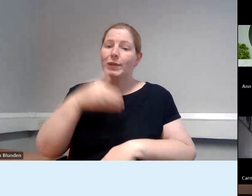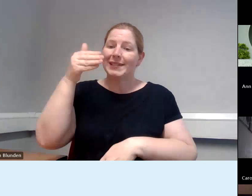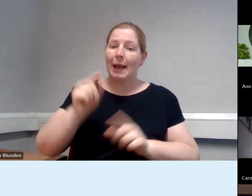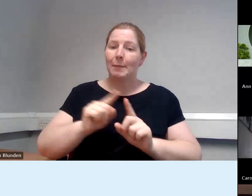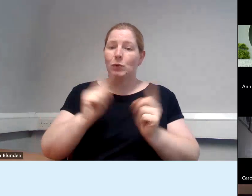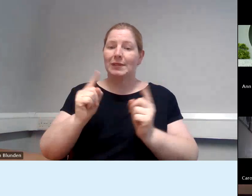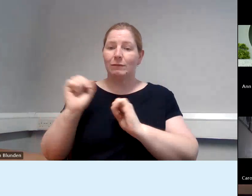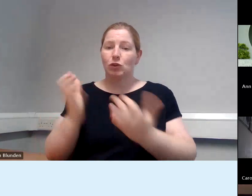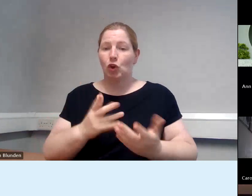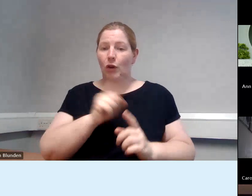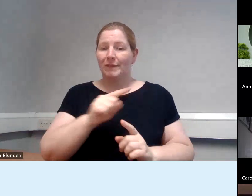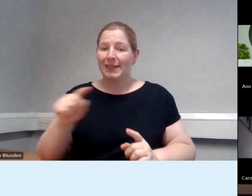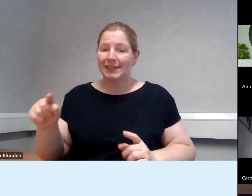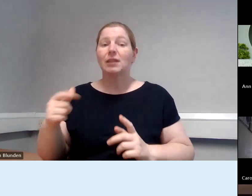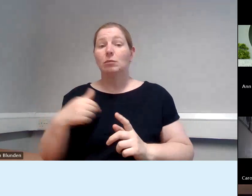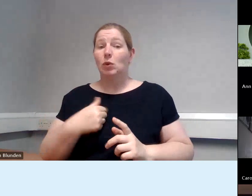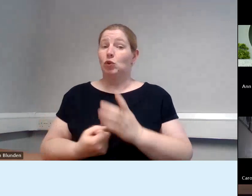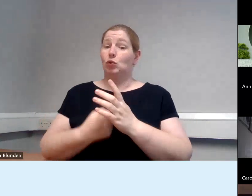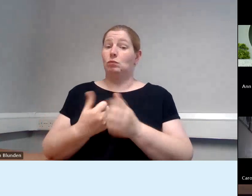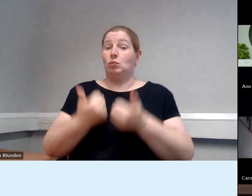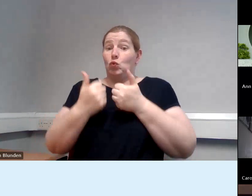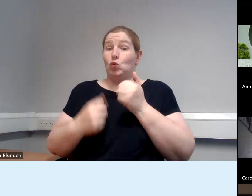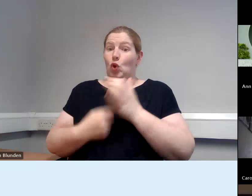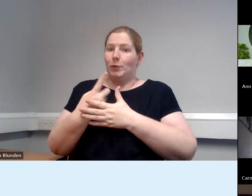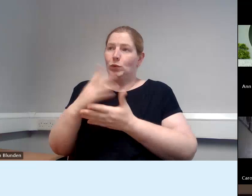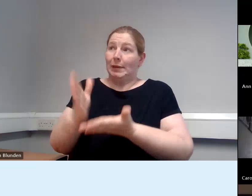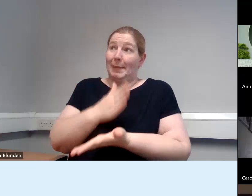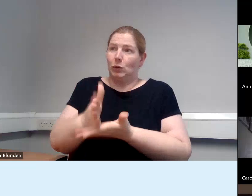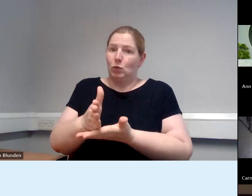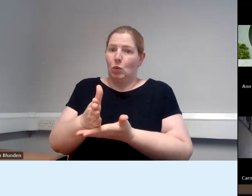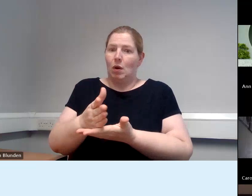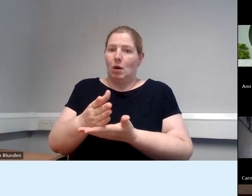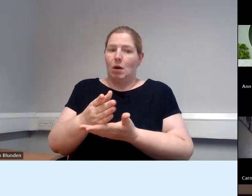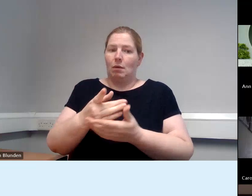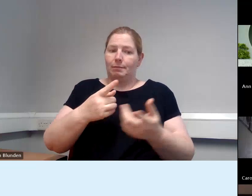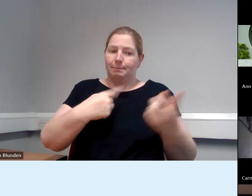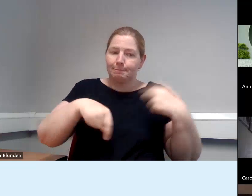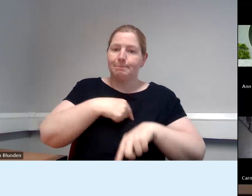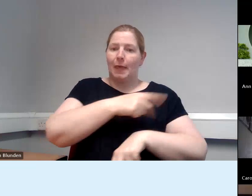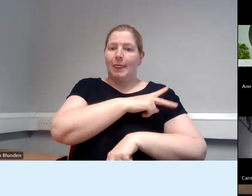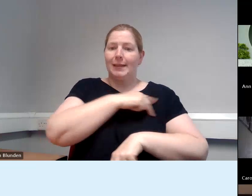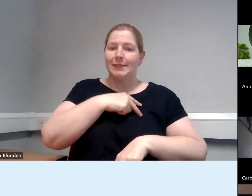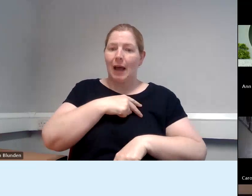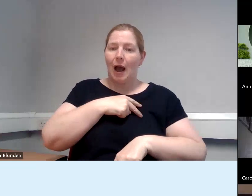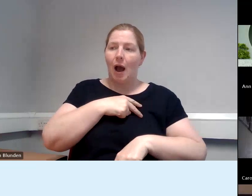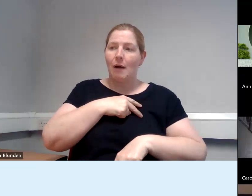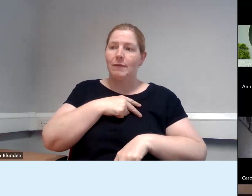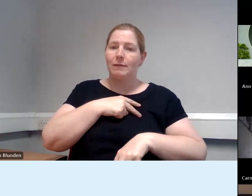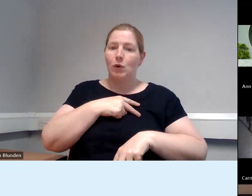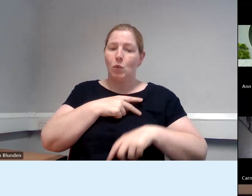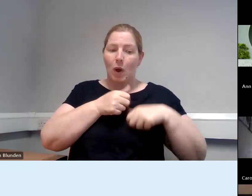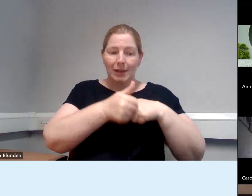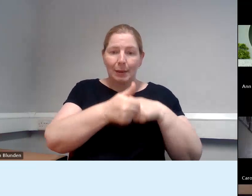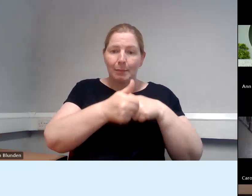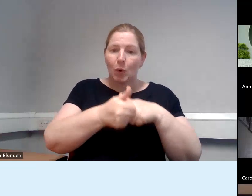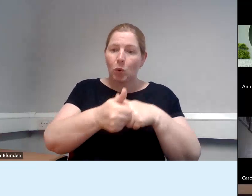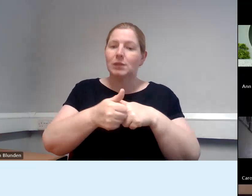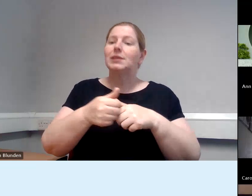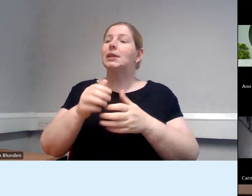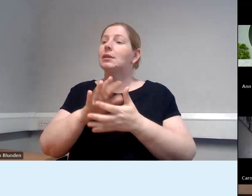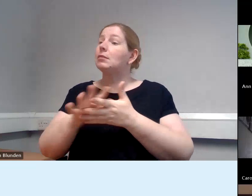So I just think it would be a good opportunity just to ensure that the staff who are overseeing and supporting this work in the